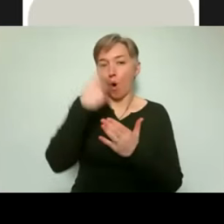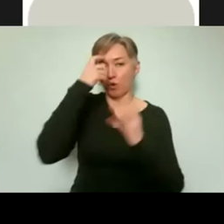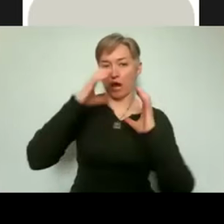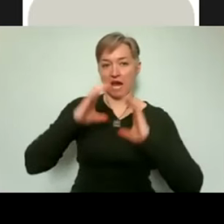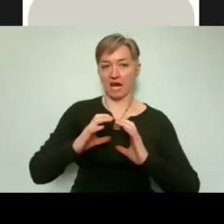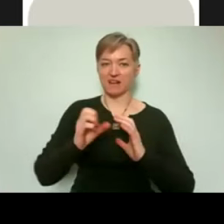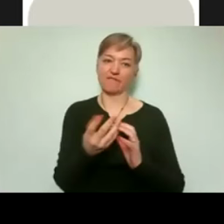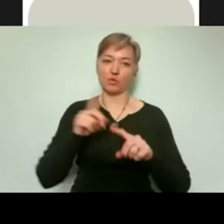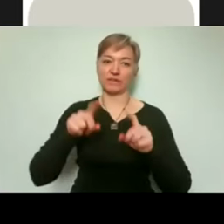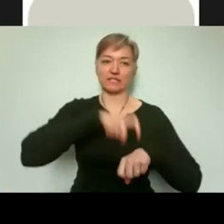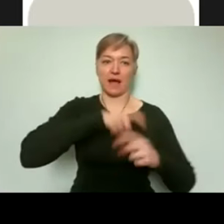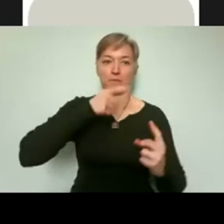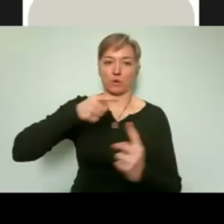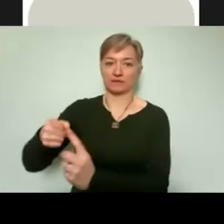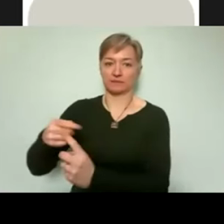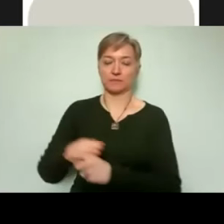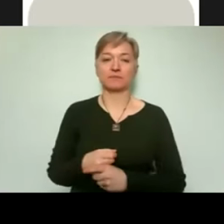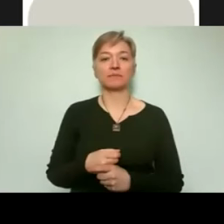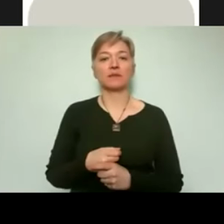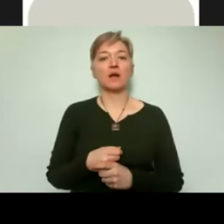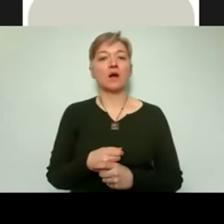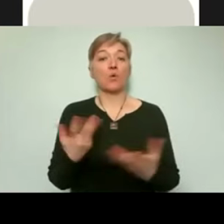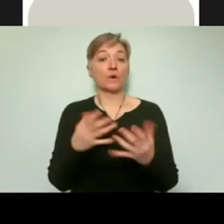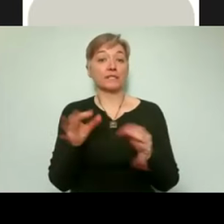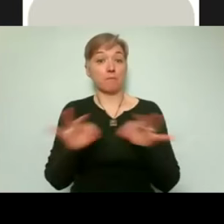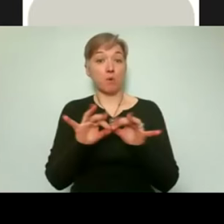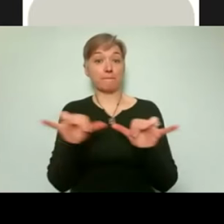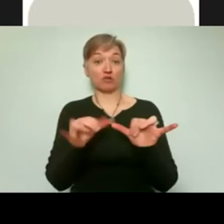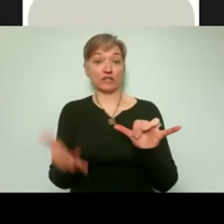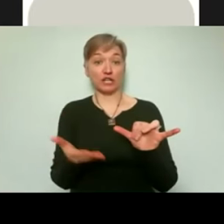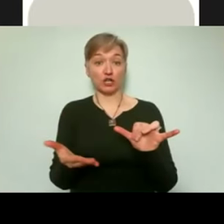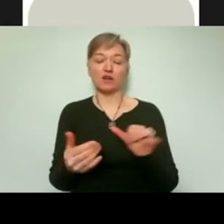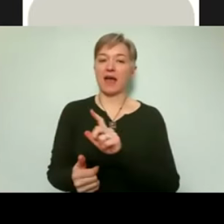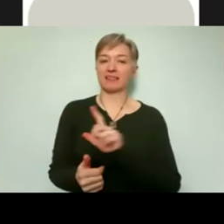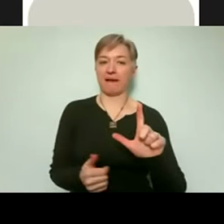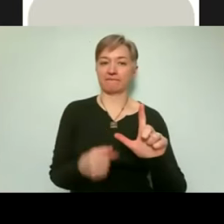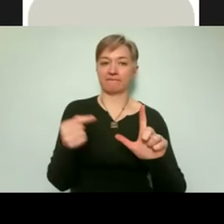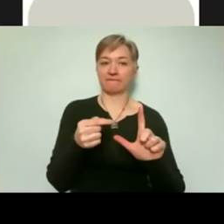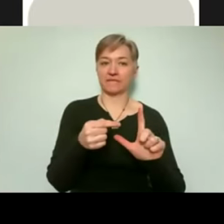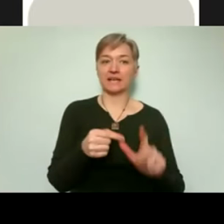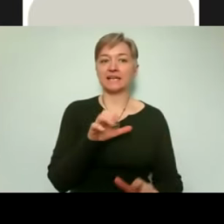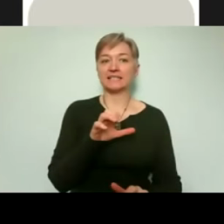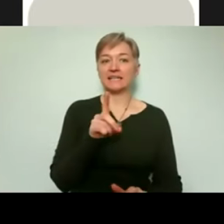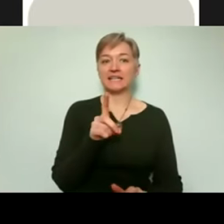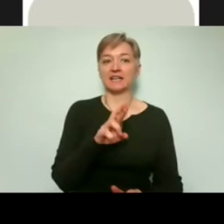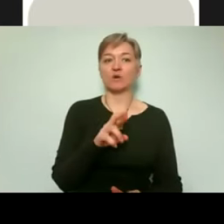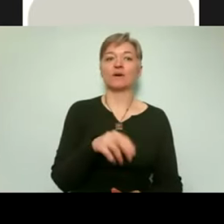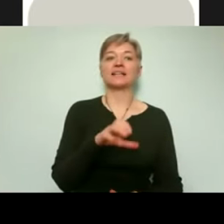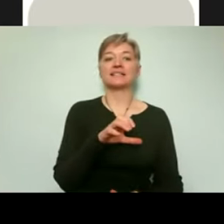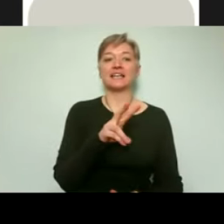in time. So the metric that's going to be important for the moment is what you see on the left, CVR squared, and that's